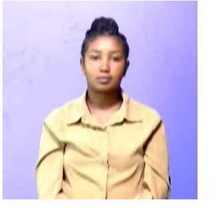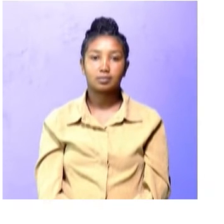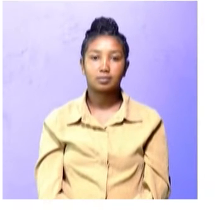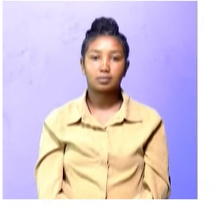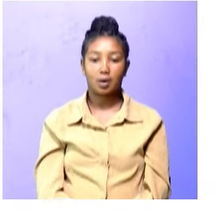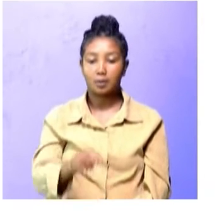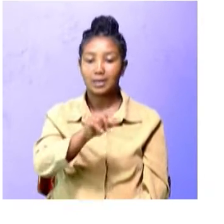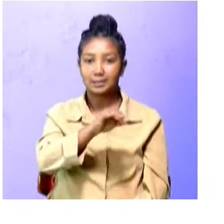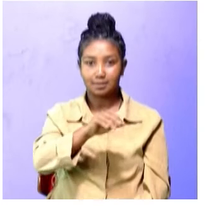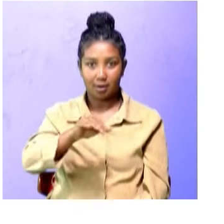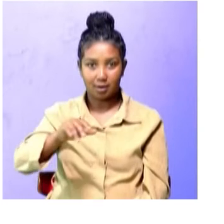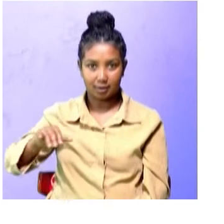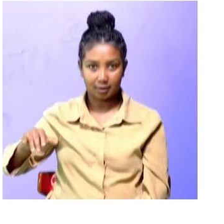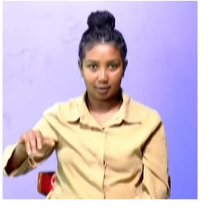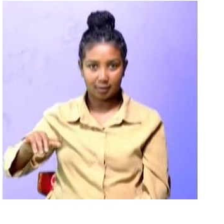spelling